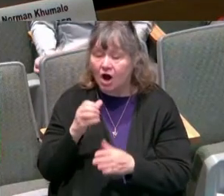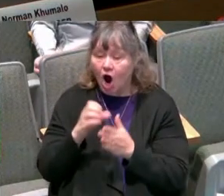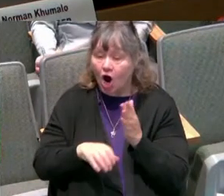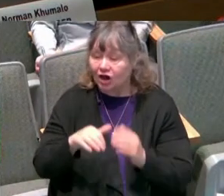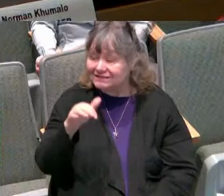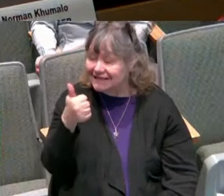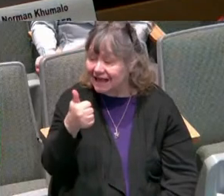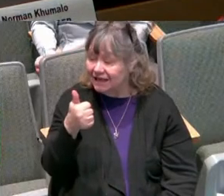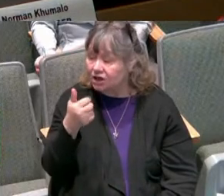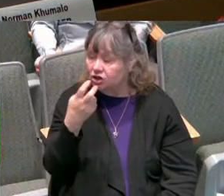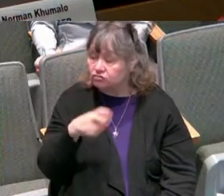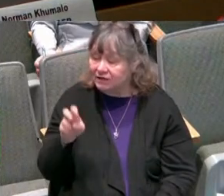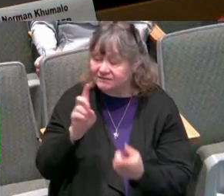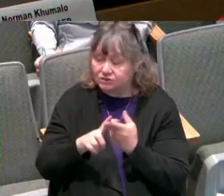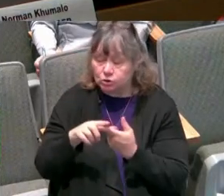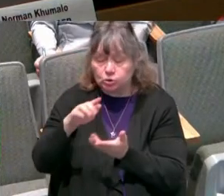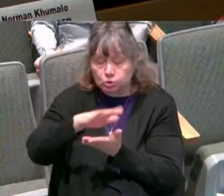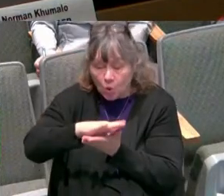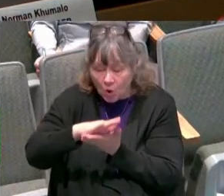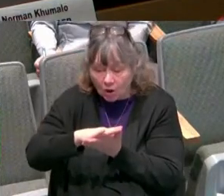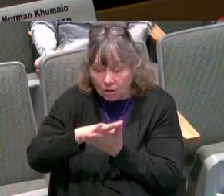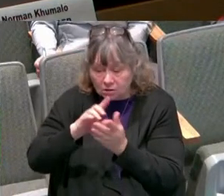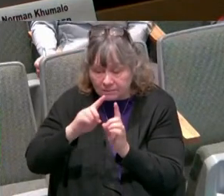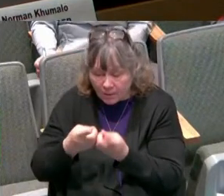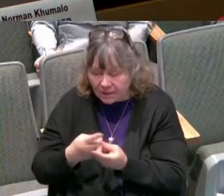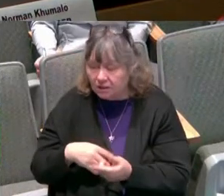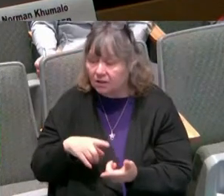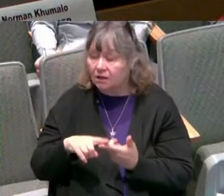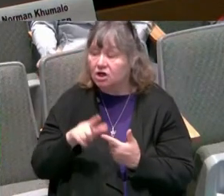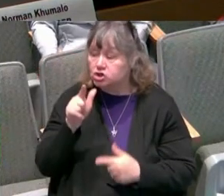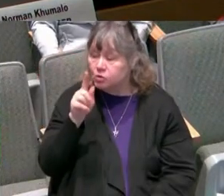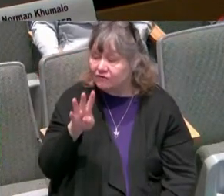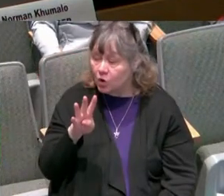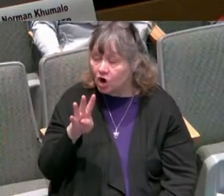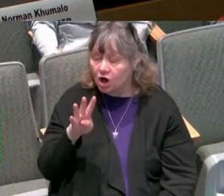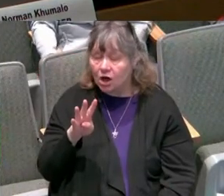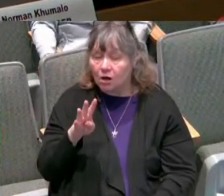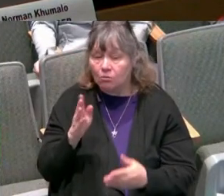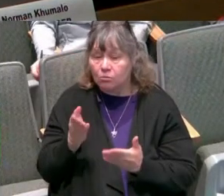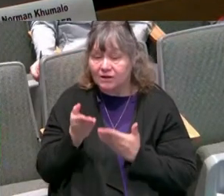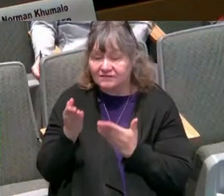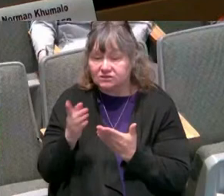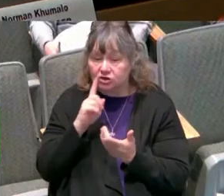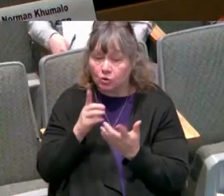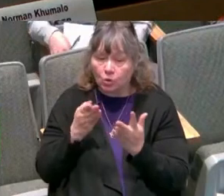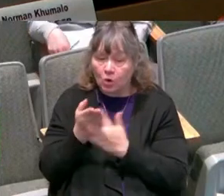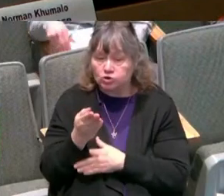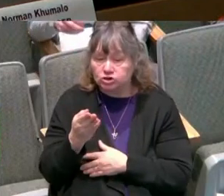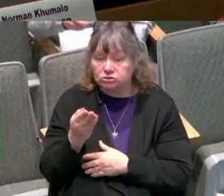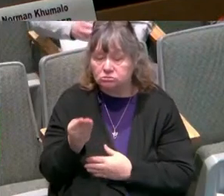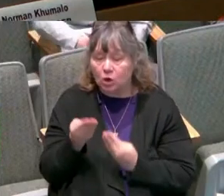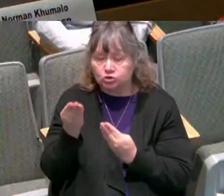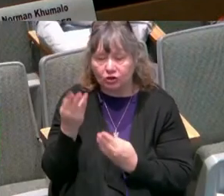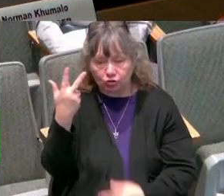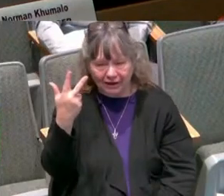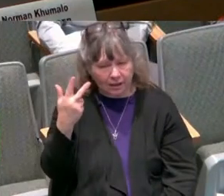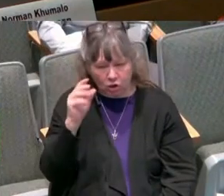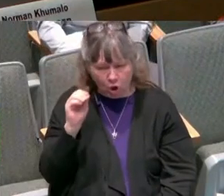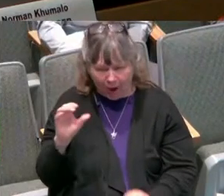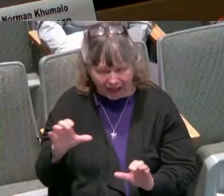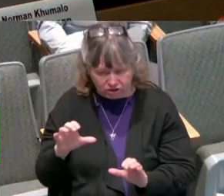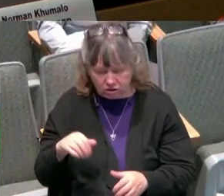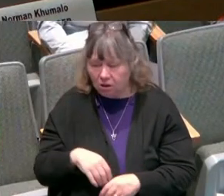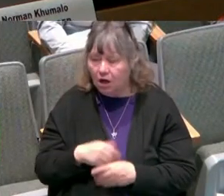Reserve fund action article 24 Community preservation recommendations motion three no action